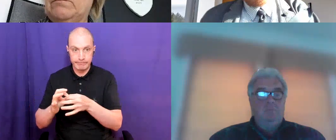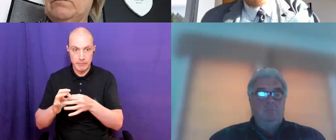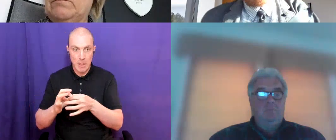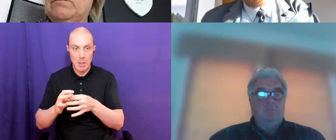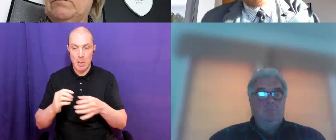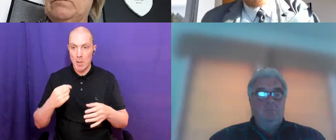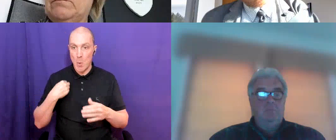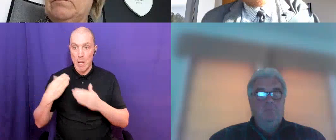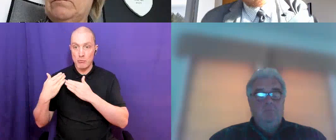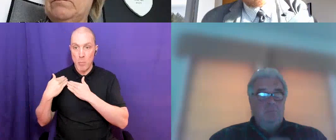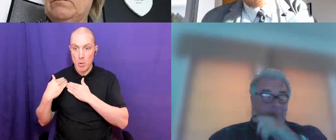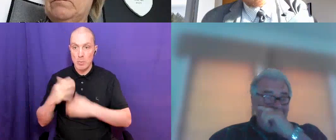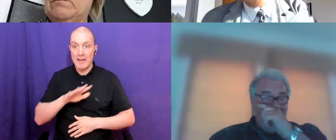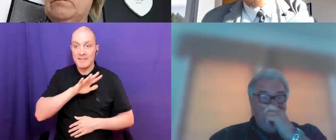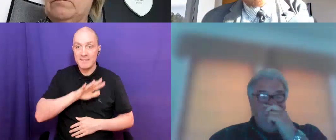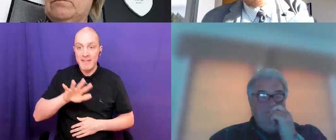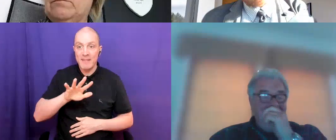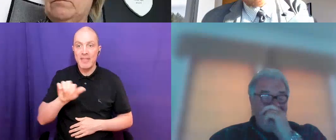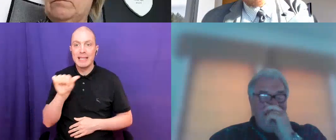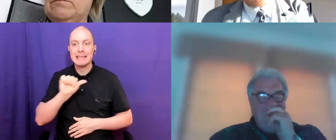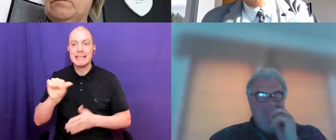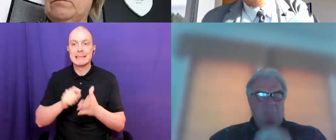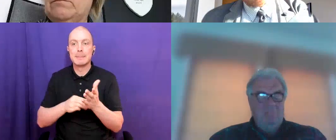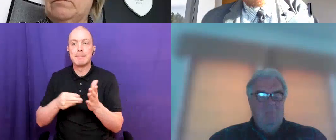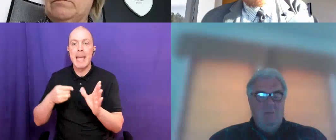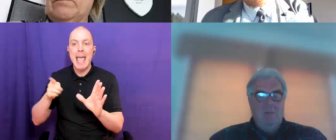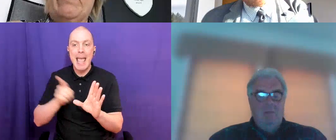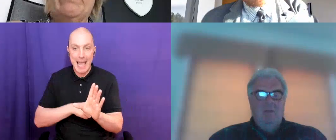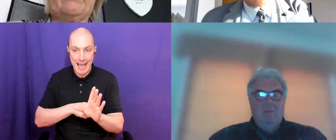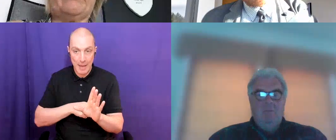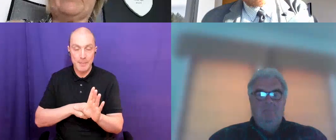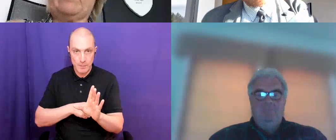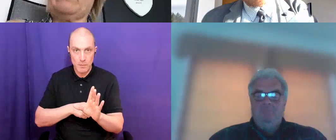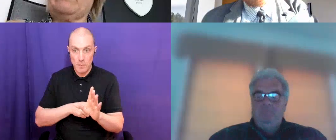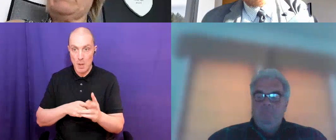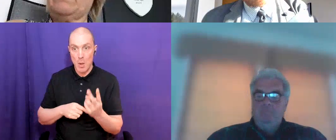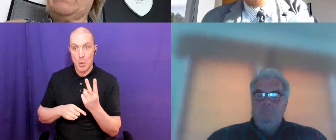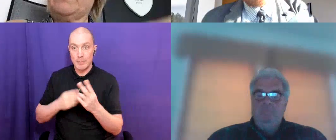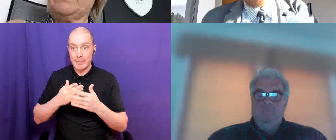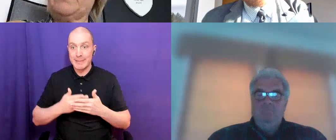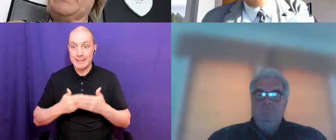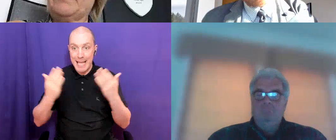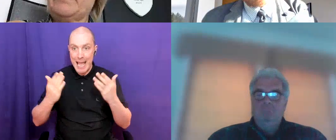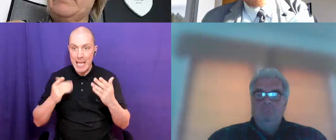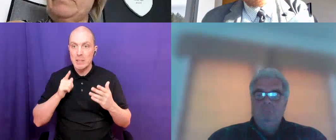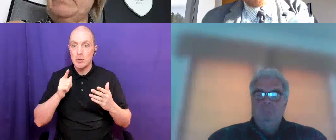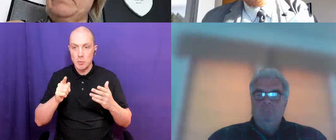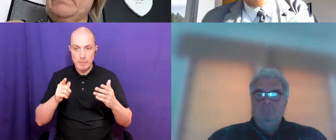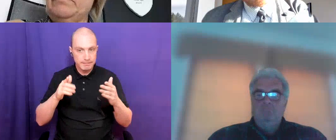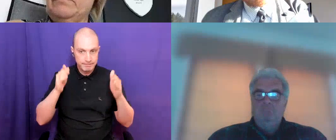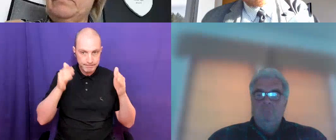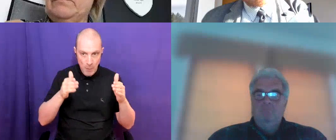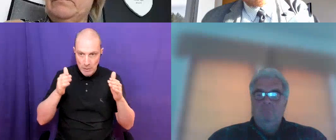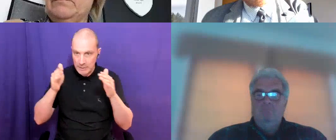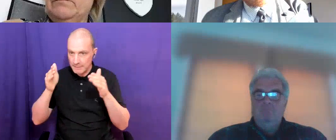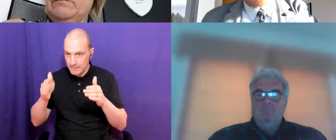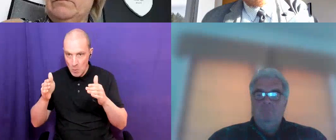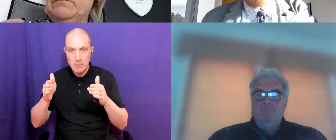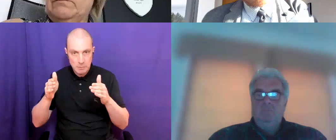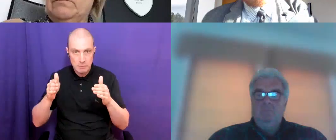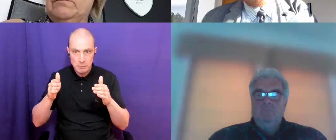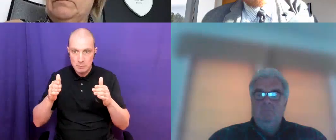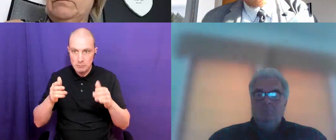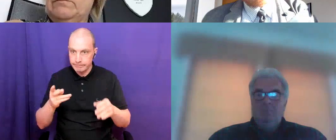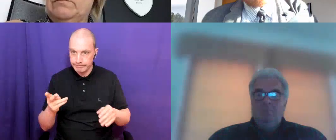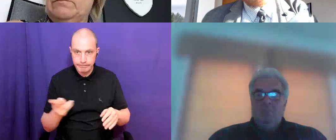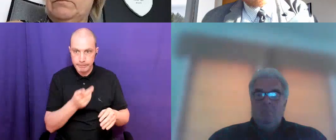May and will be visiting polling stations across South Lanarkshire during the opening hours. The focus of our operation will be to keep people safe